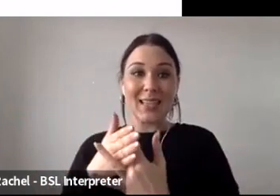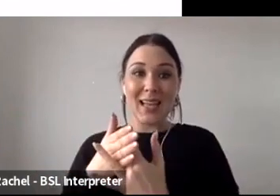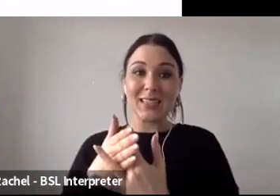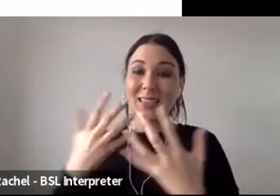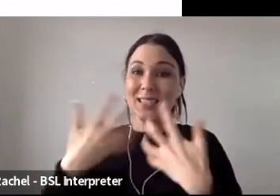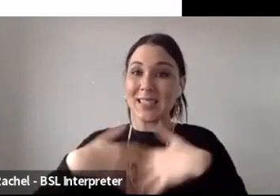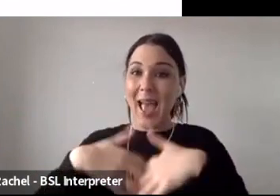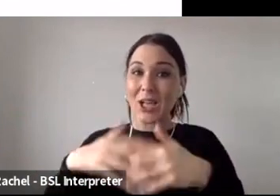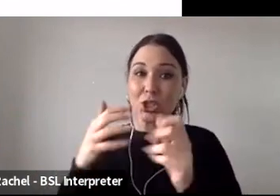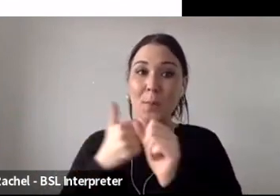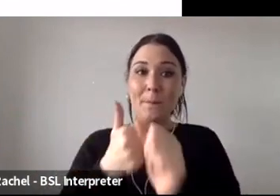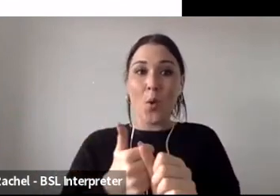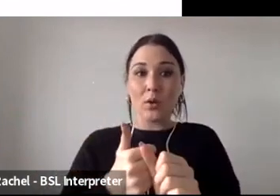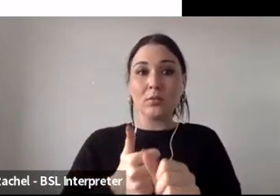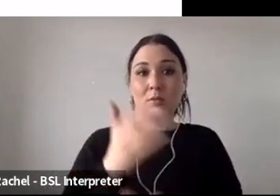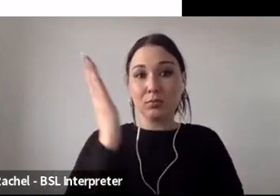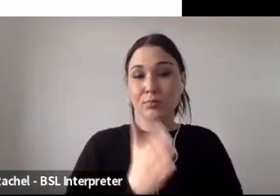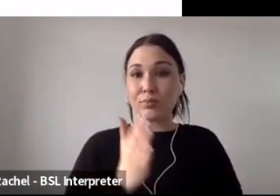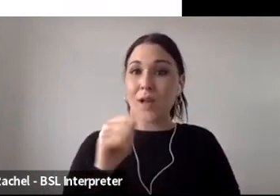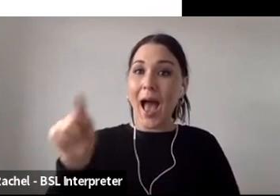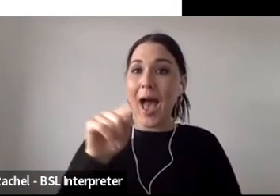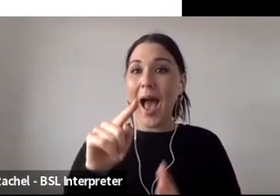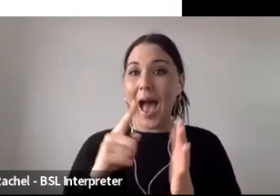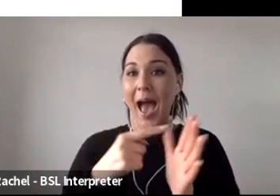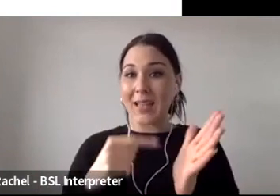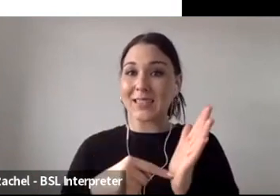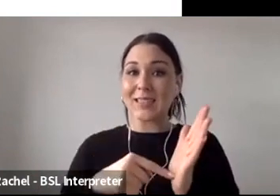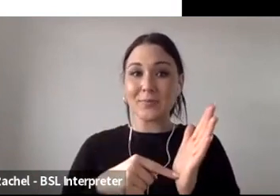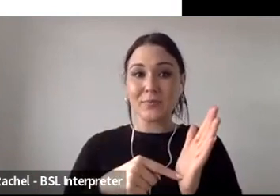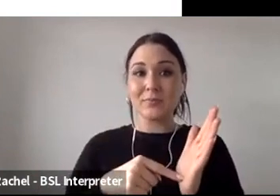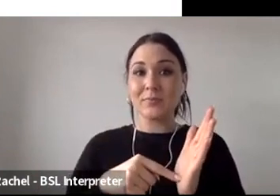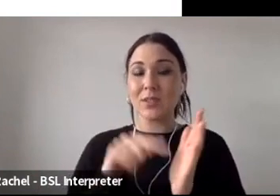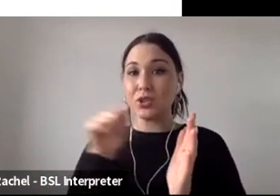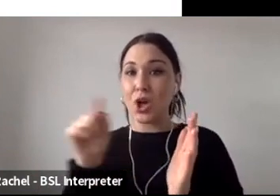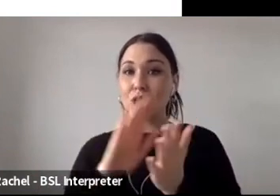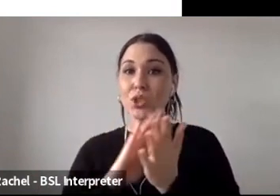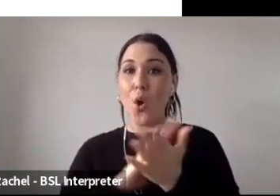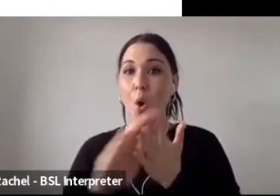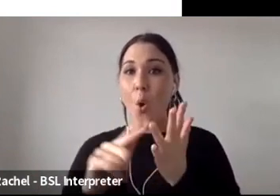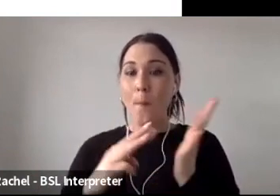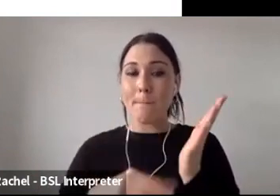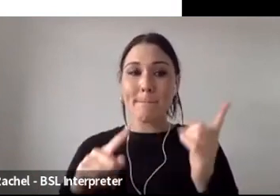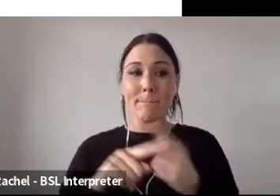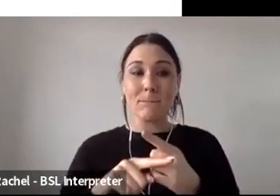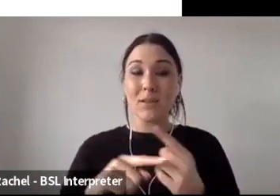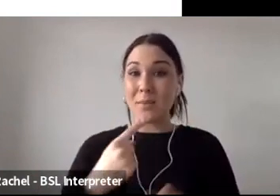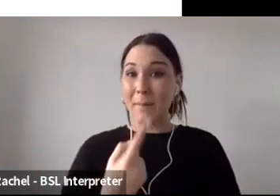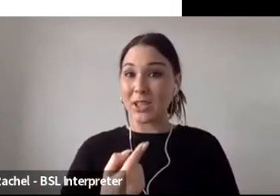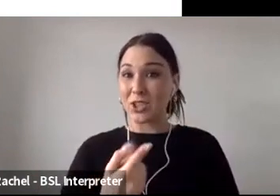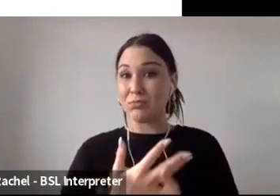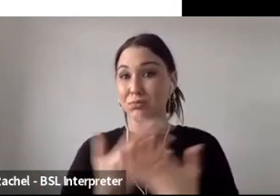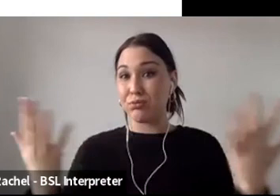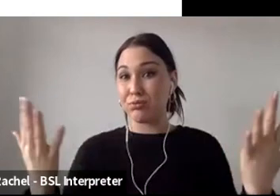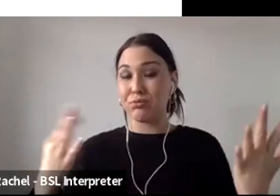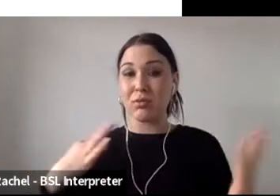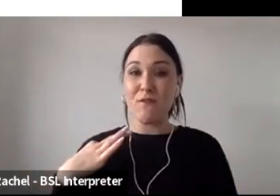at /at-home. Like I mentioned earlier, we've got lots of tech volunteers around the country to help